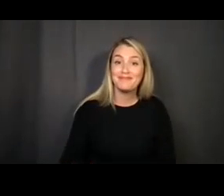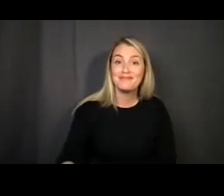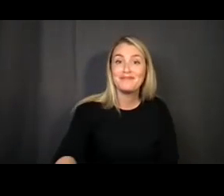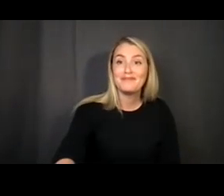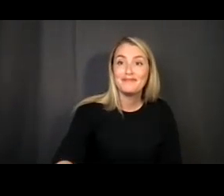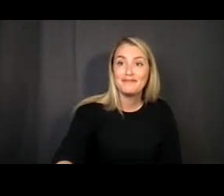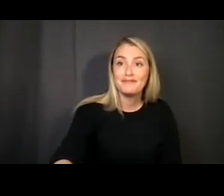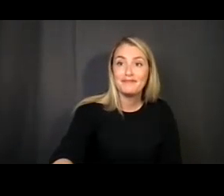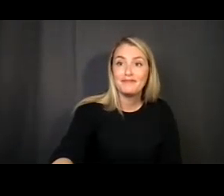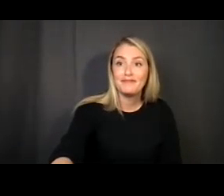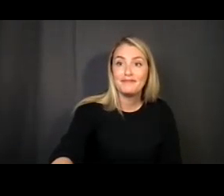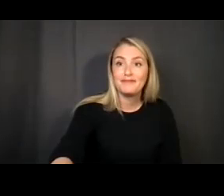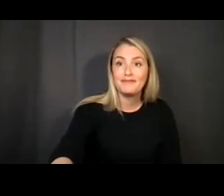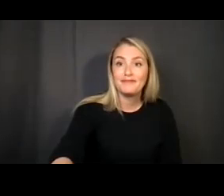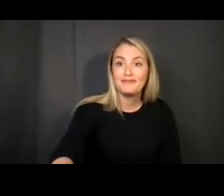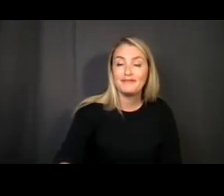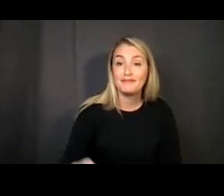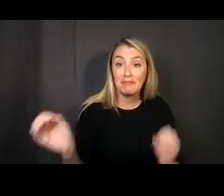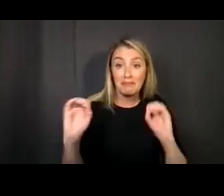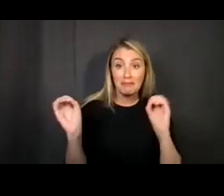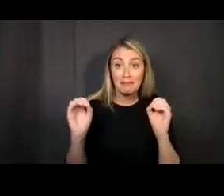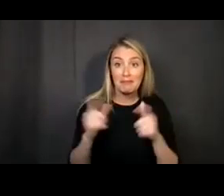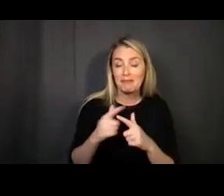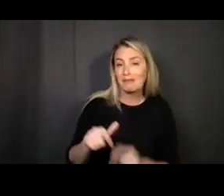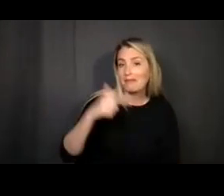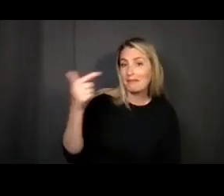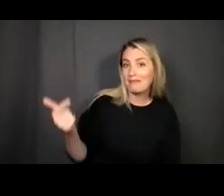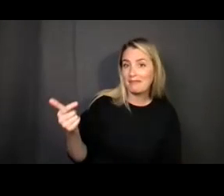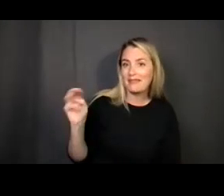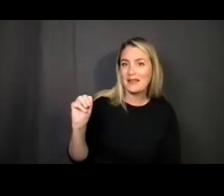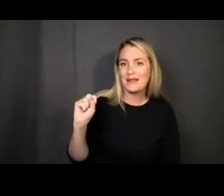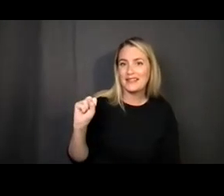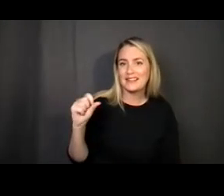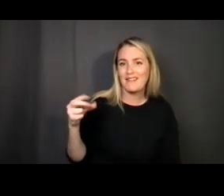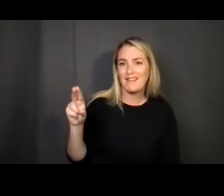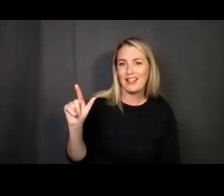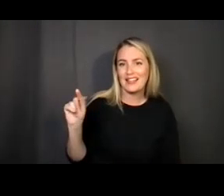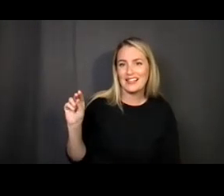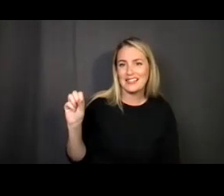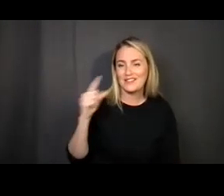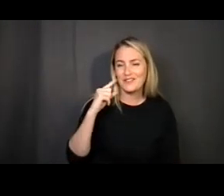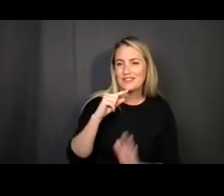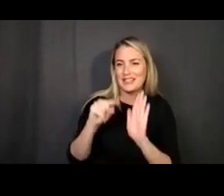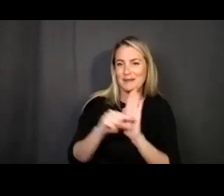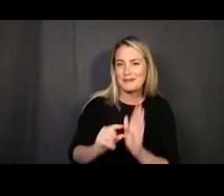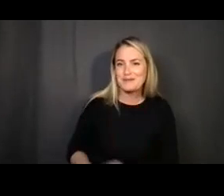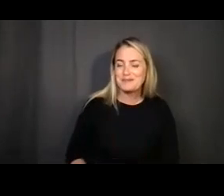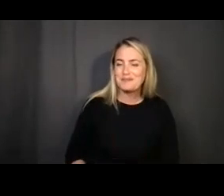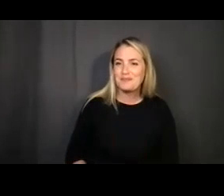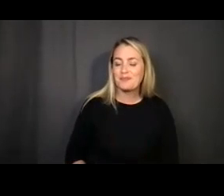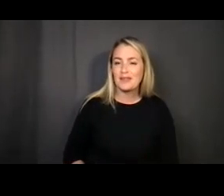If not, then I'll hand it over to Ms. Gullins for the assignment page. All right. So